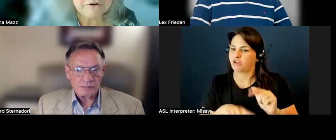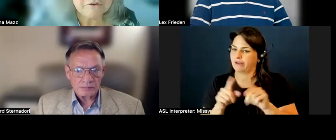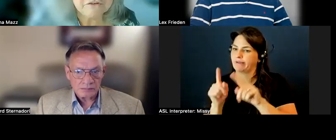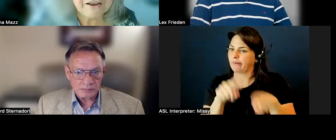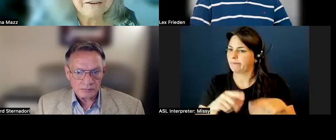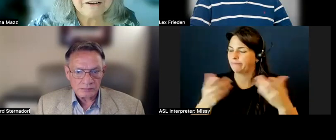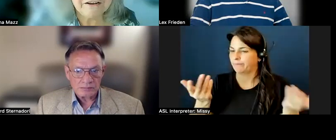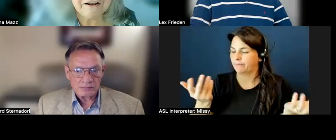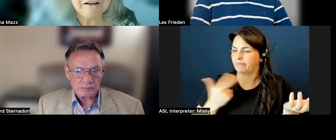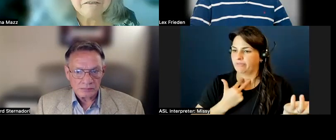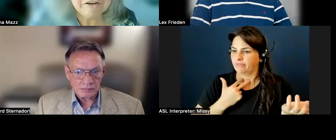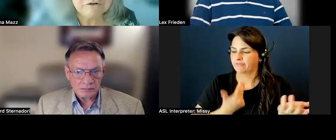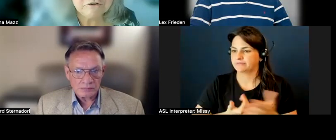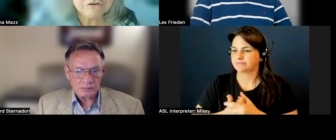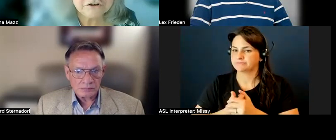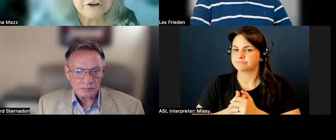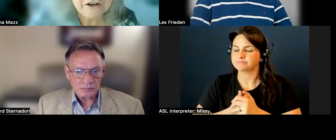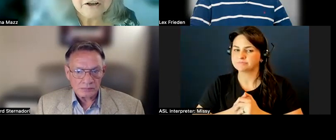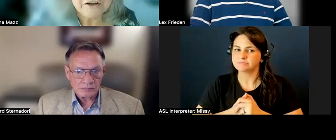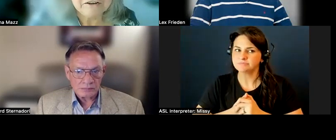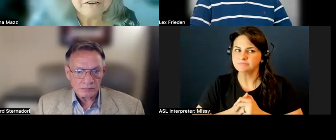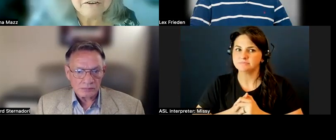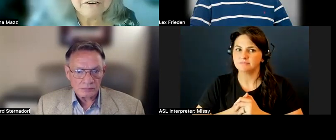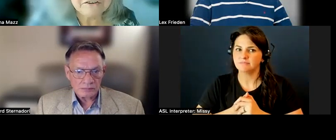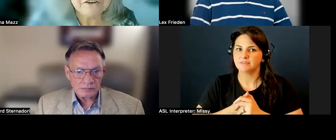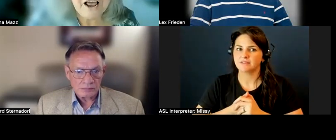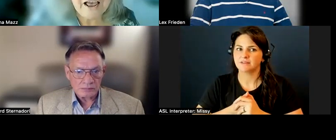And so, this idea of inclusion